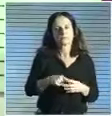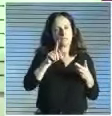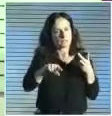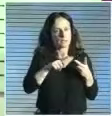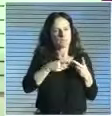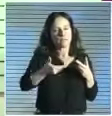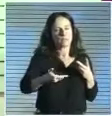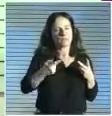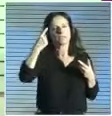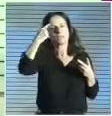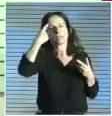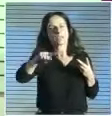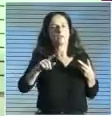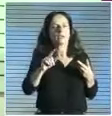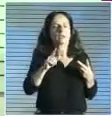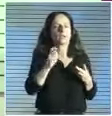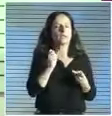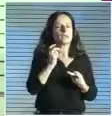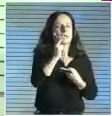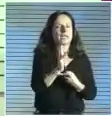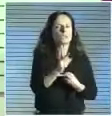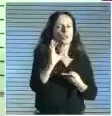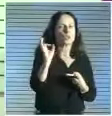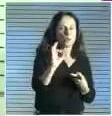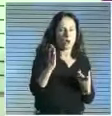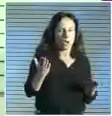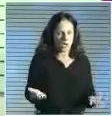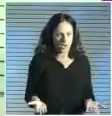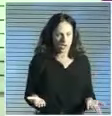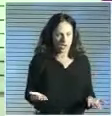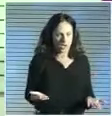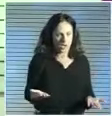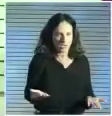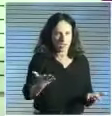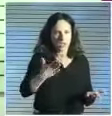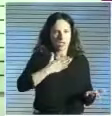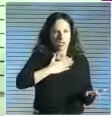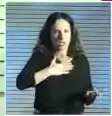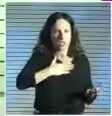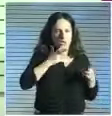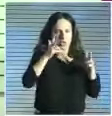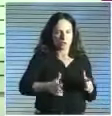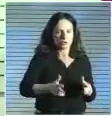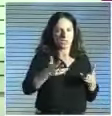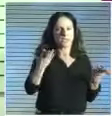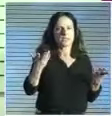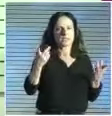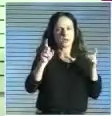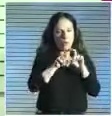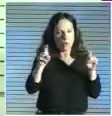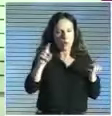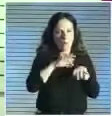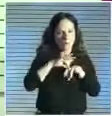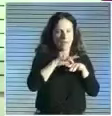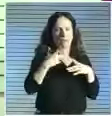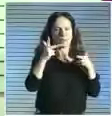that the hotel owners and operators are facing, and find solutions that give them a stepwise approach that